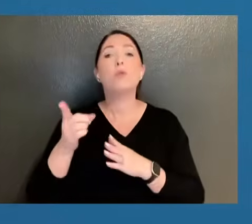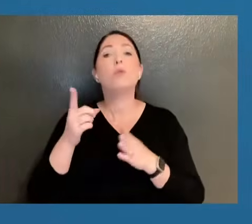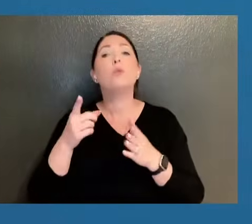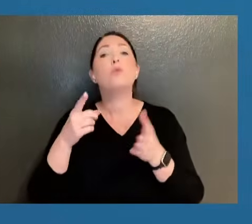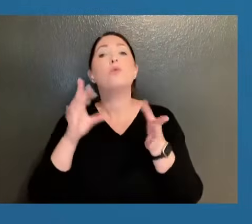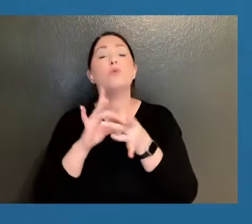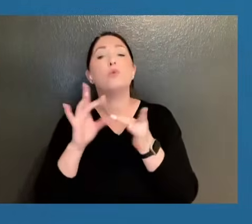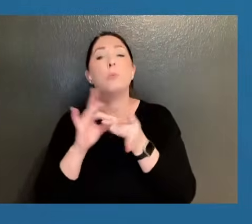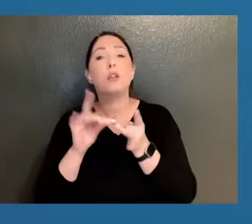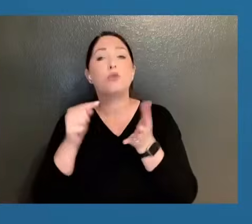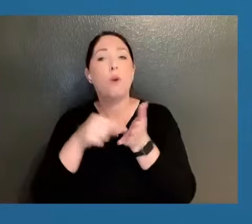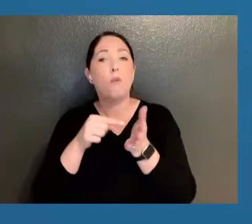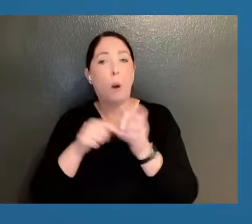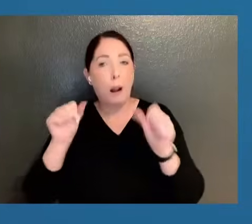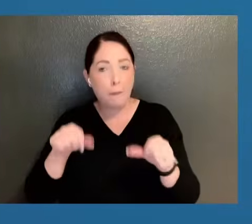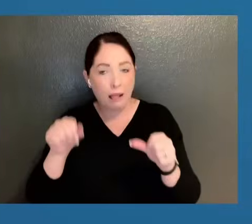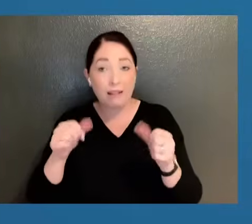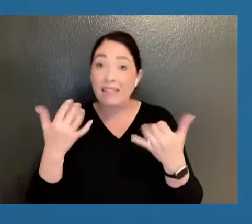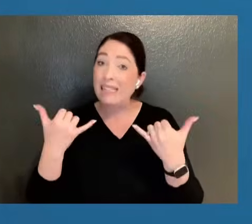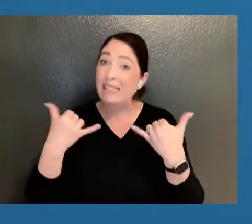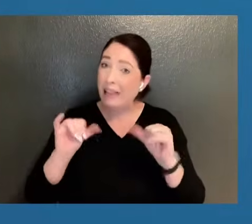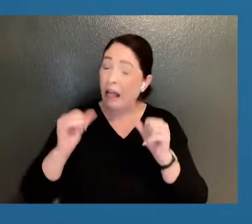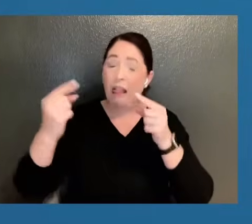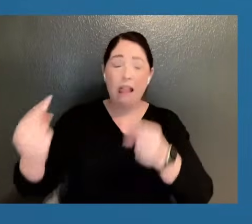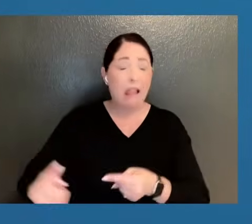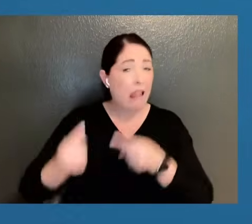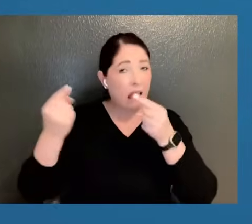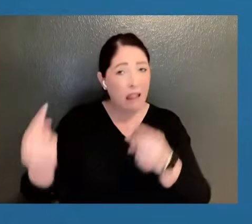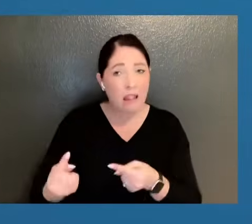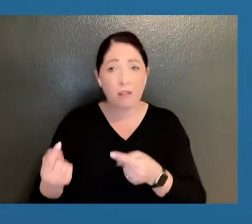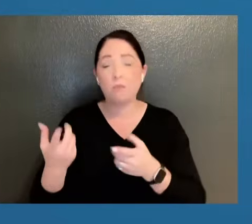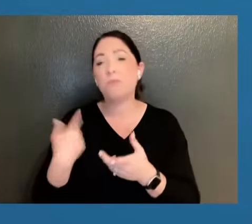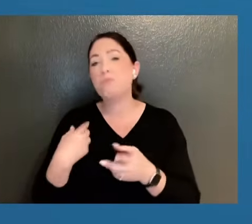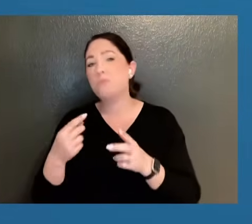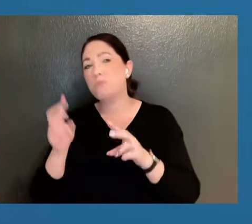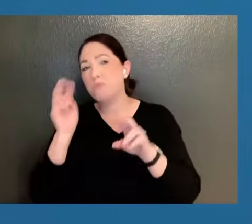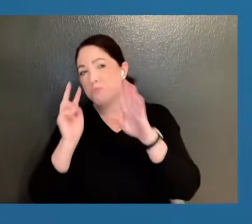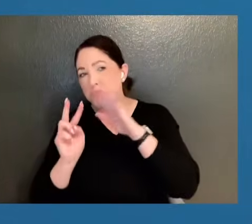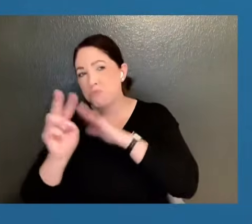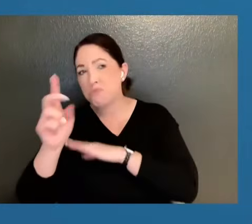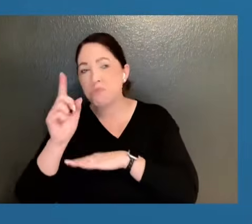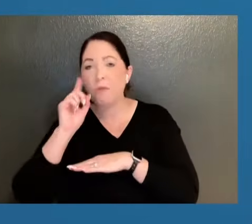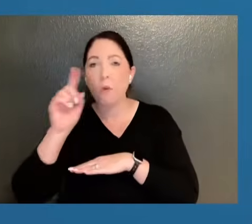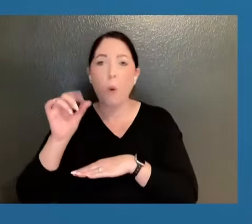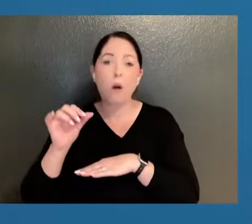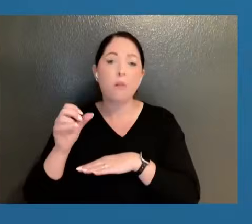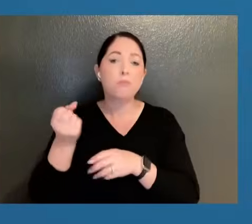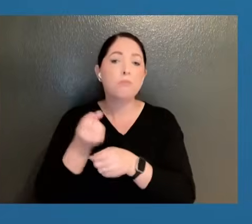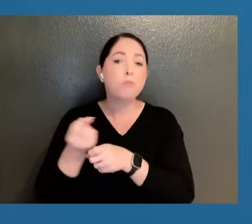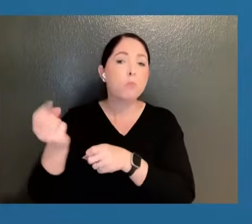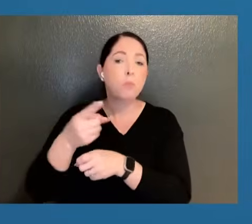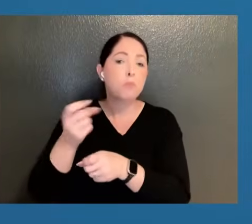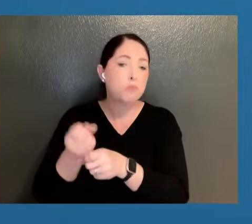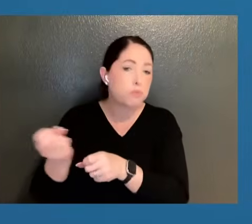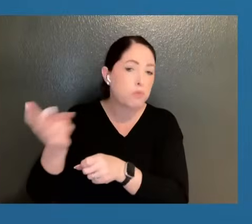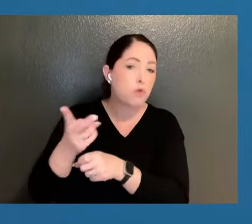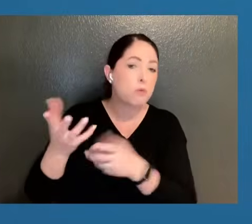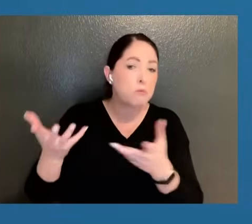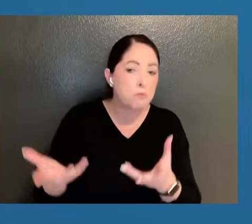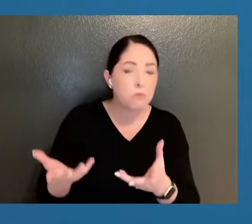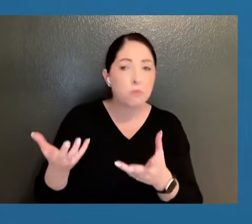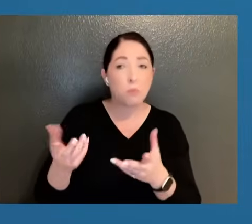at over the next couple of years, both in terms of your expectations for lowering car traffic into the city and also, where the price point may